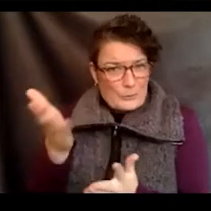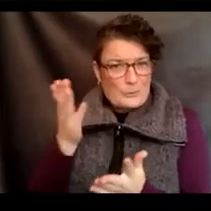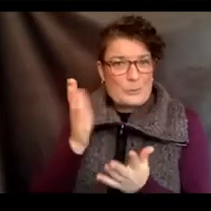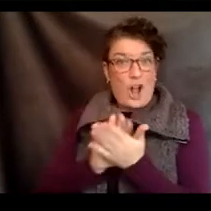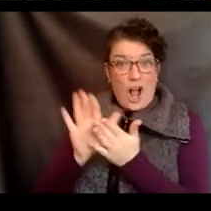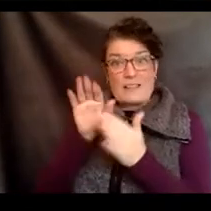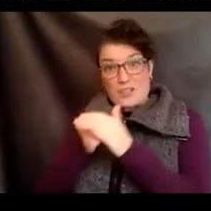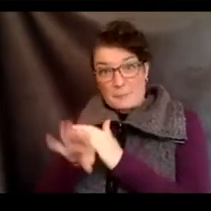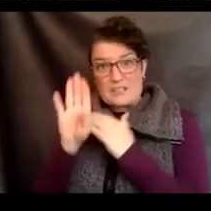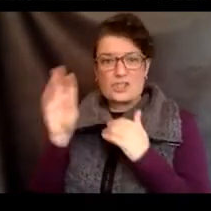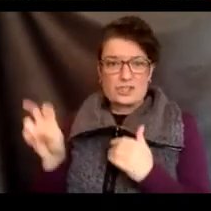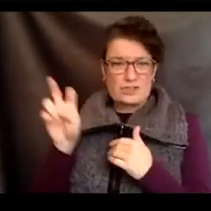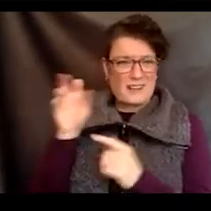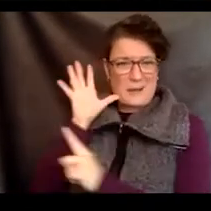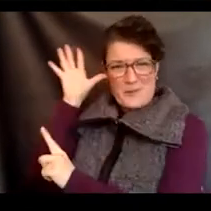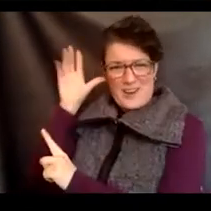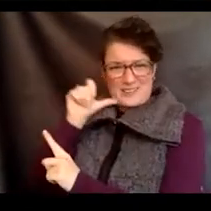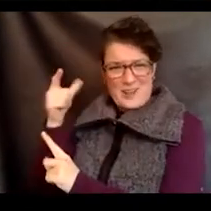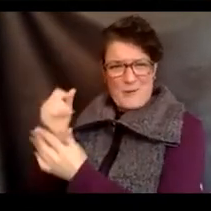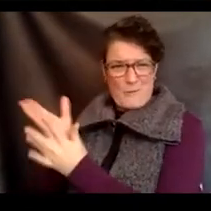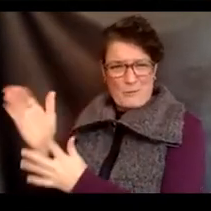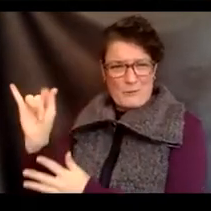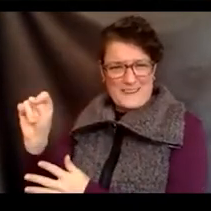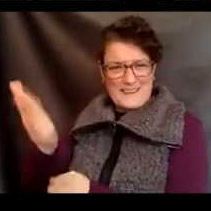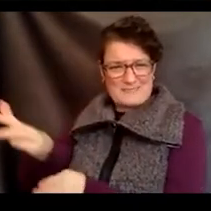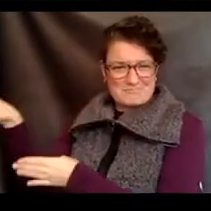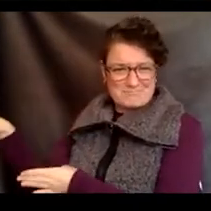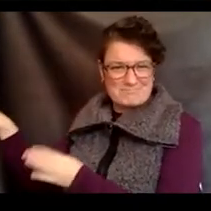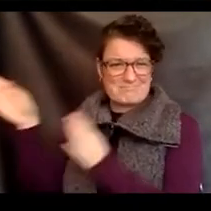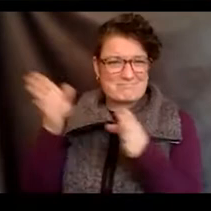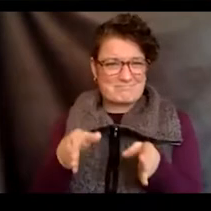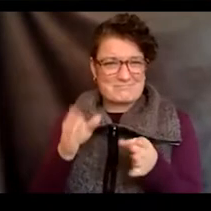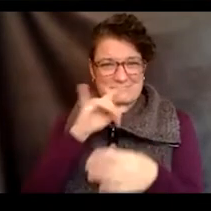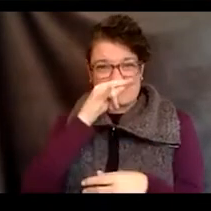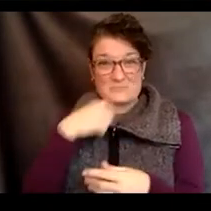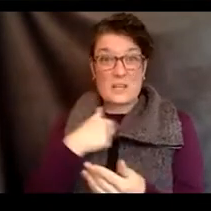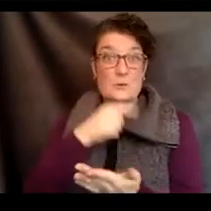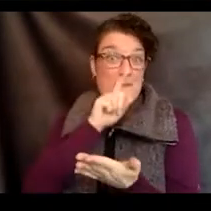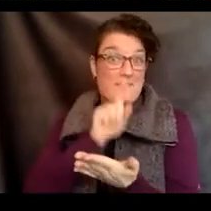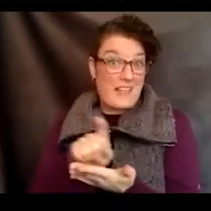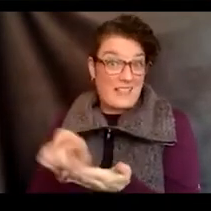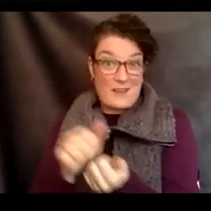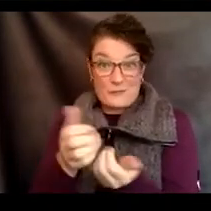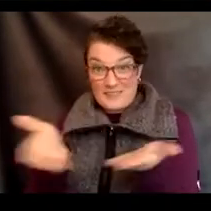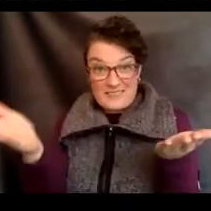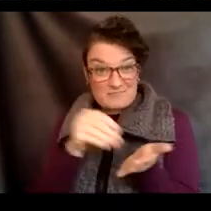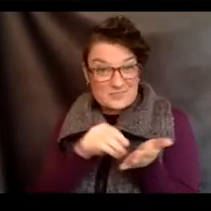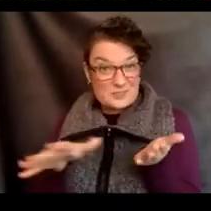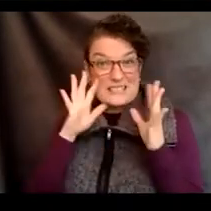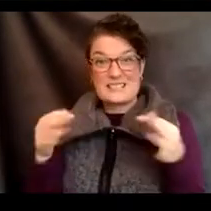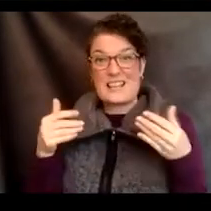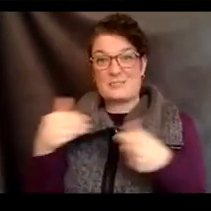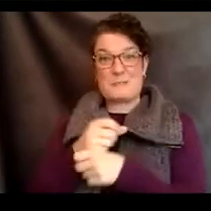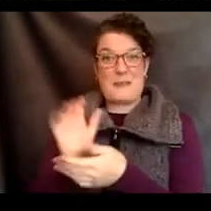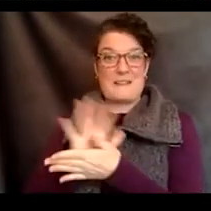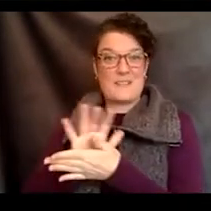admissions journey, not the parents. And, you know, we fell in love with the students and decided to make a film that